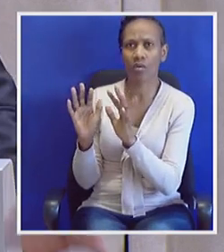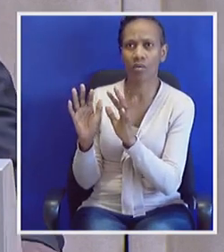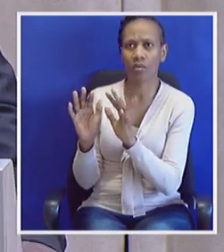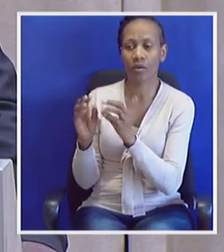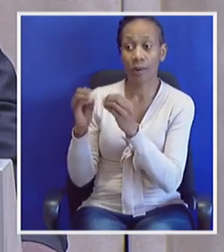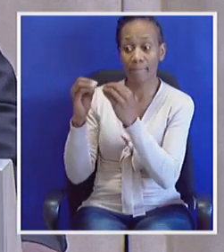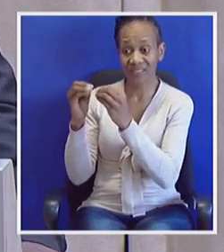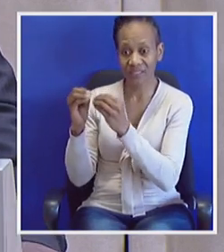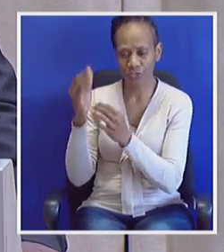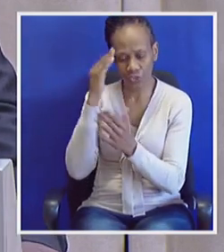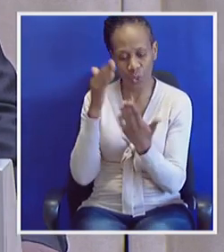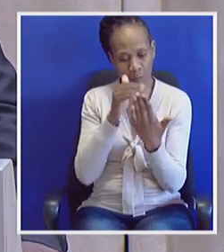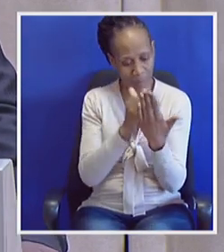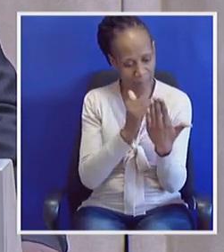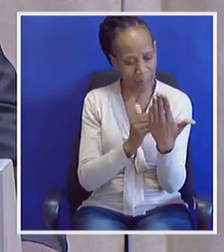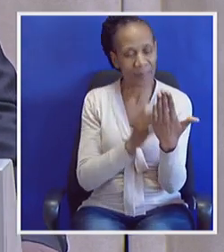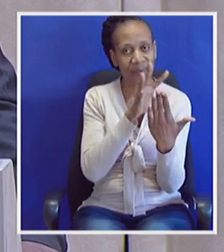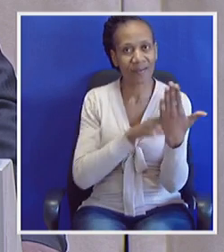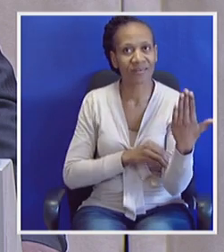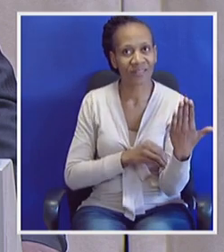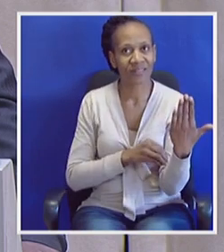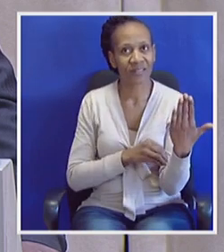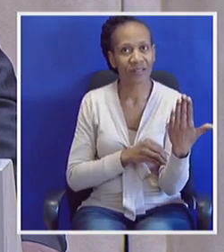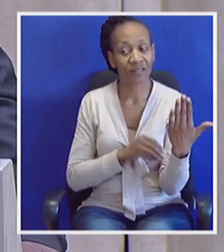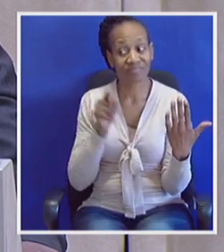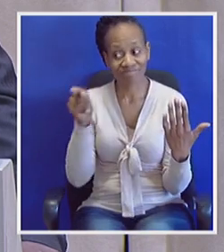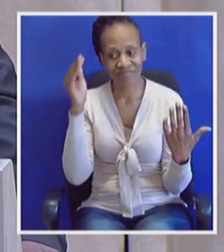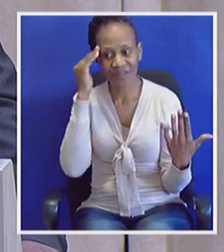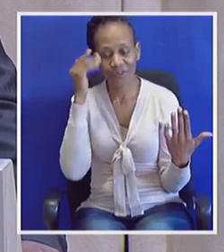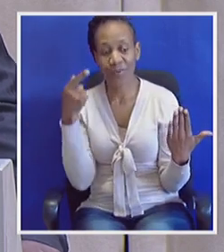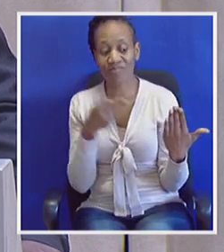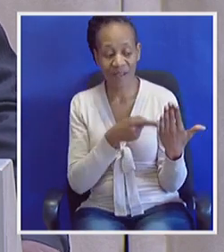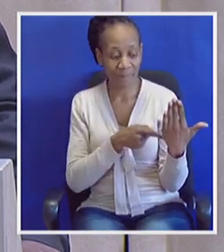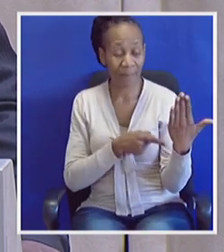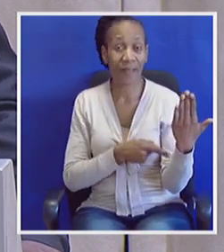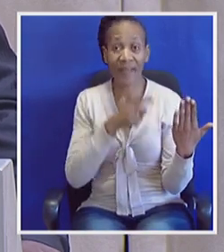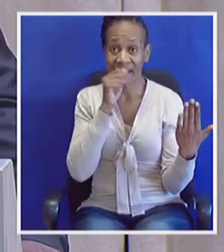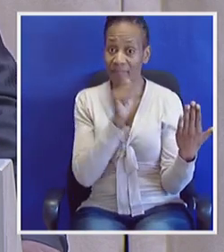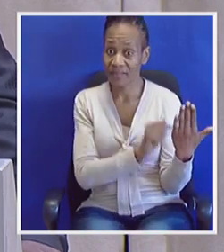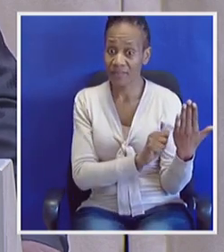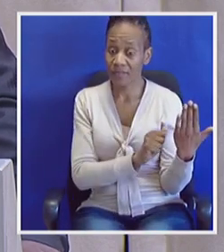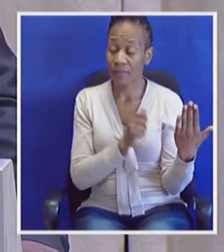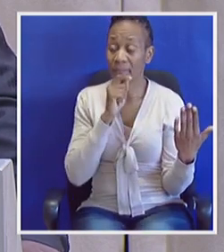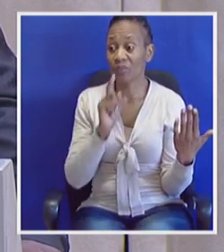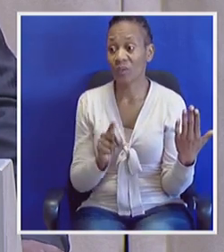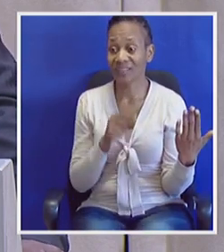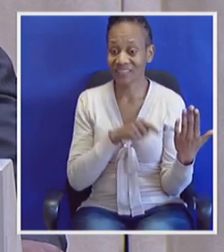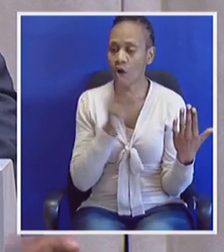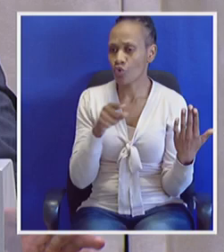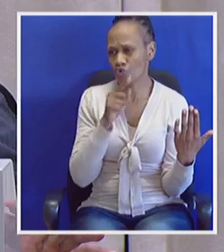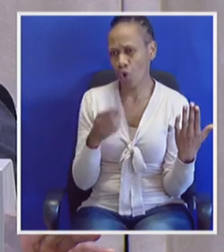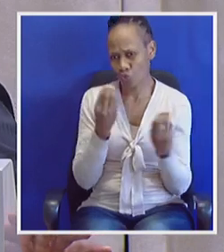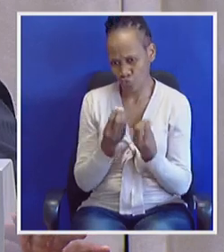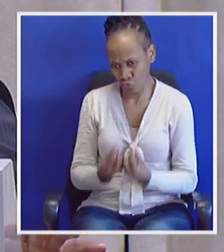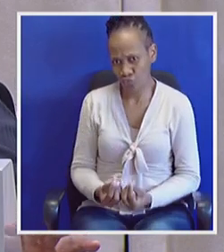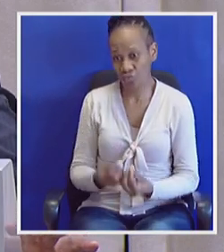sector that there should be certain people who have done wrong, who the state should not be dealing with. Now,